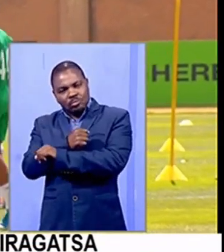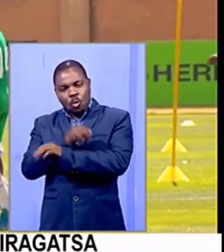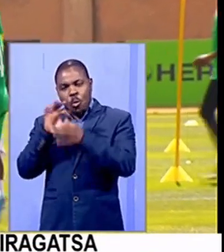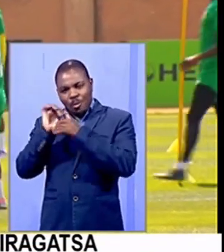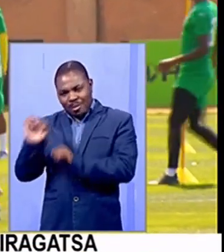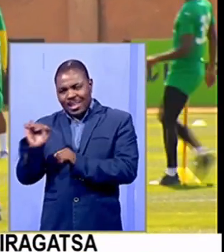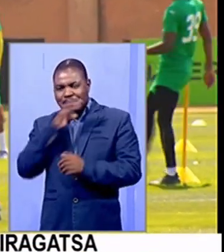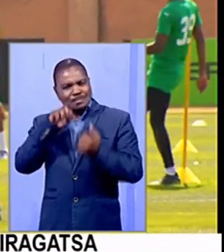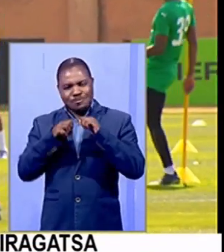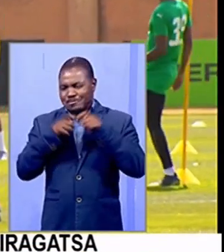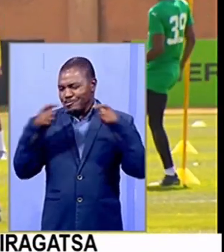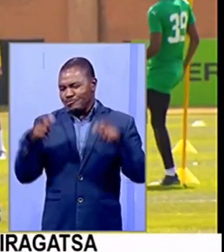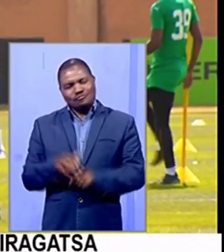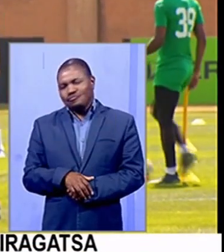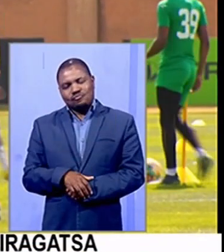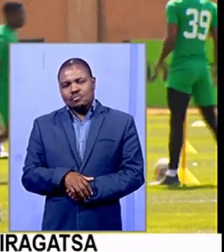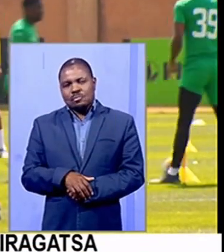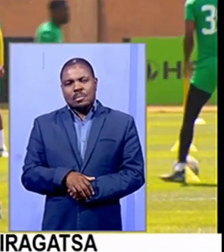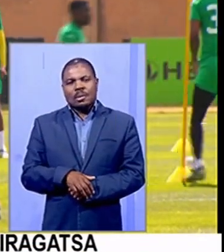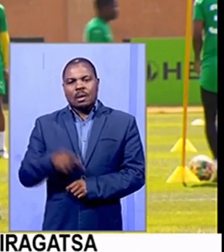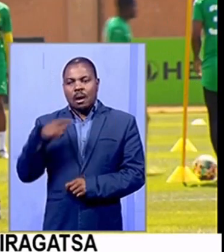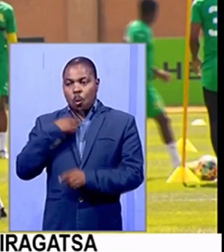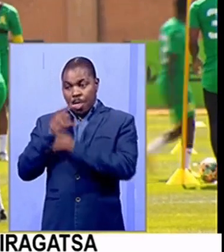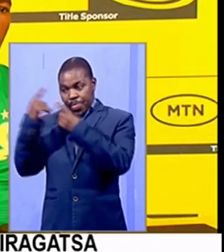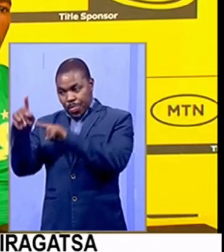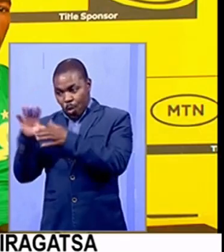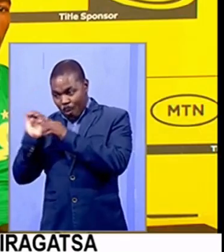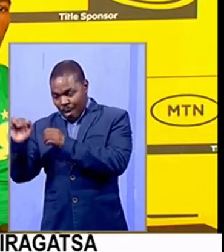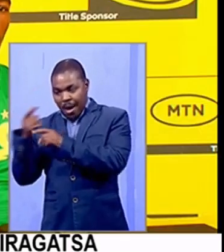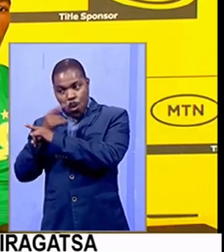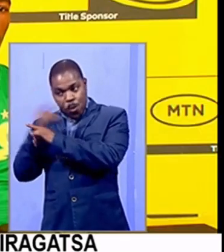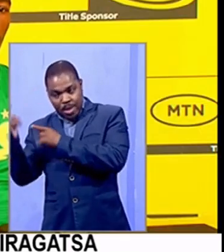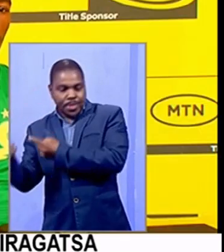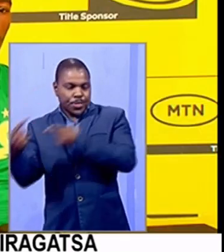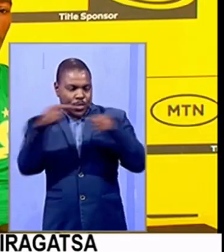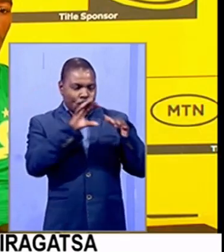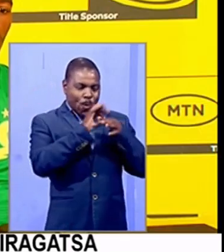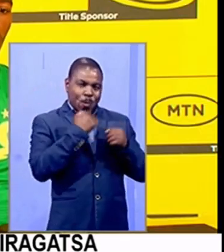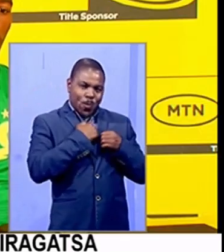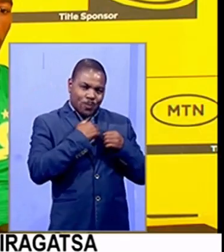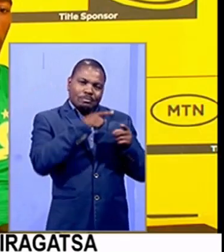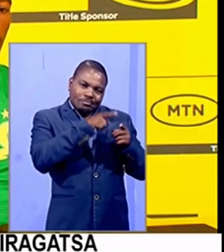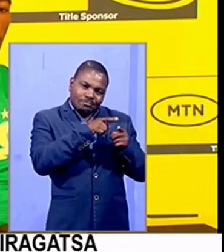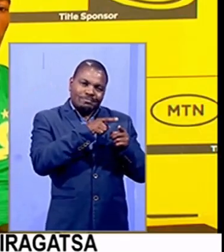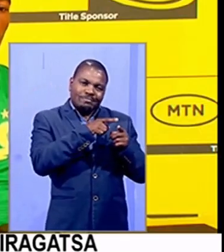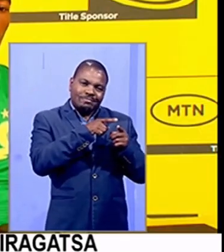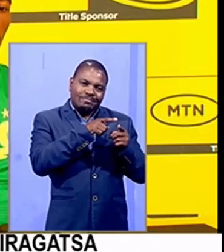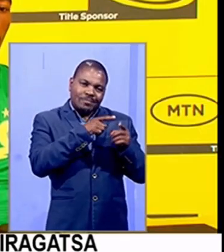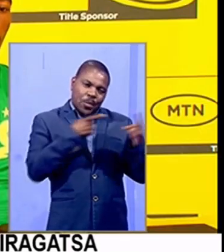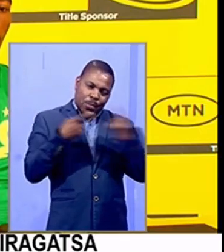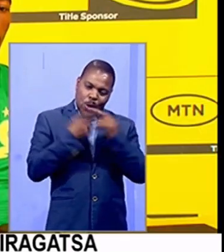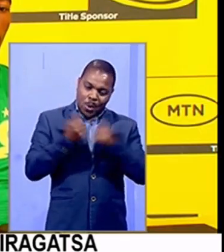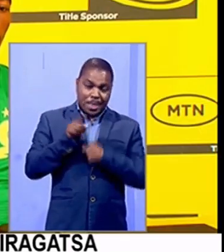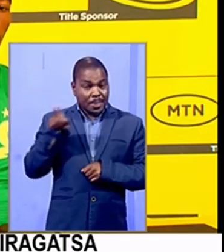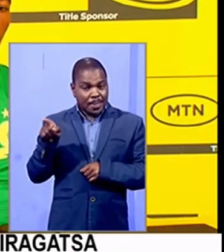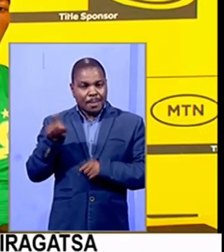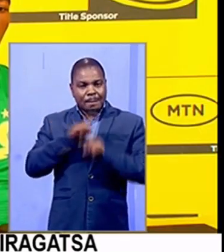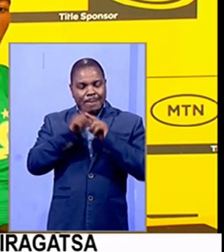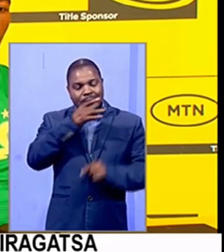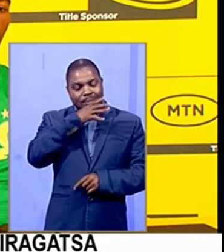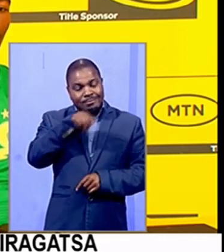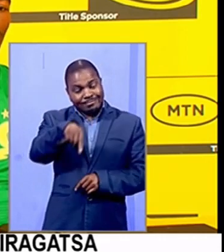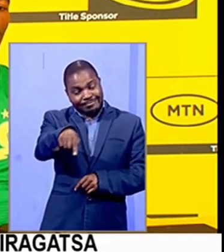magolo. You want to go home at least with a win or having a goal. But come